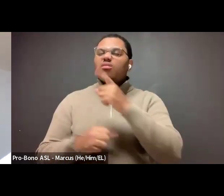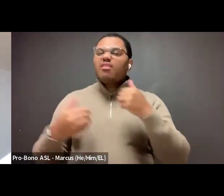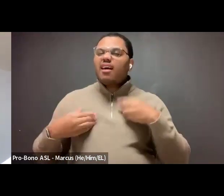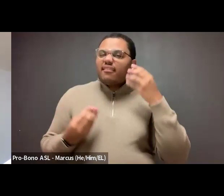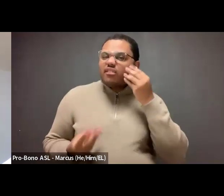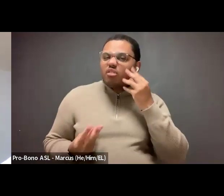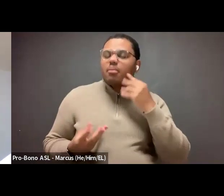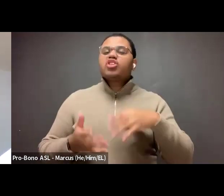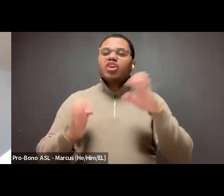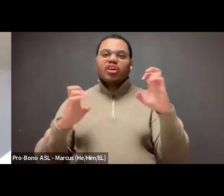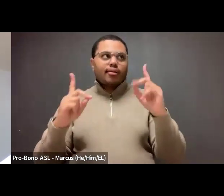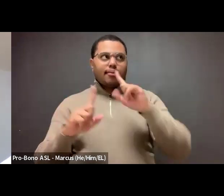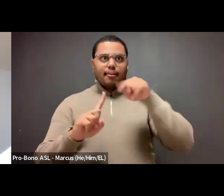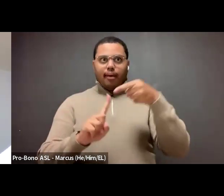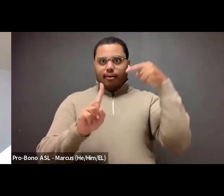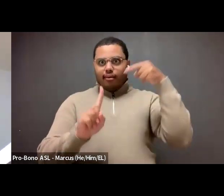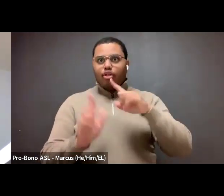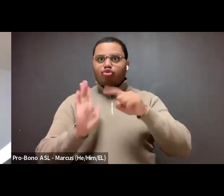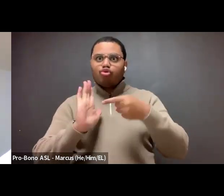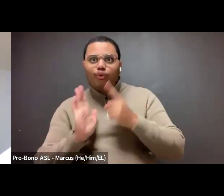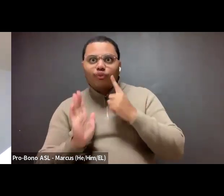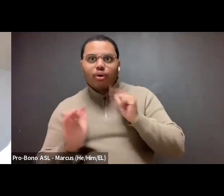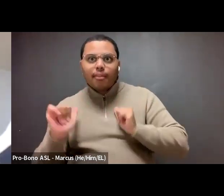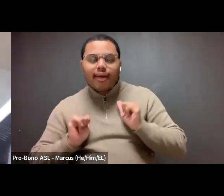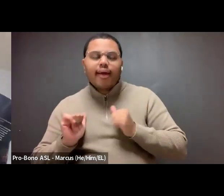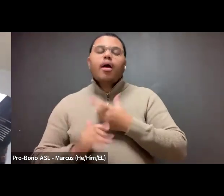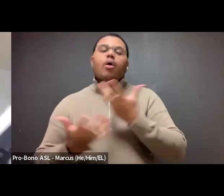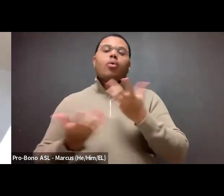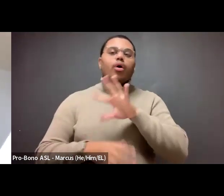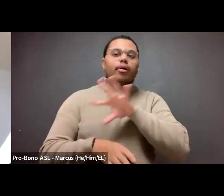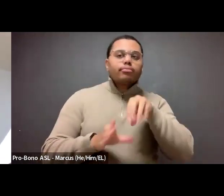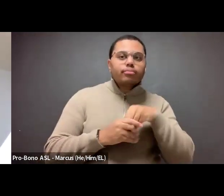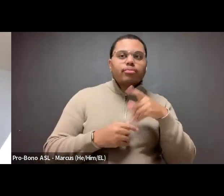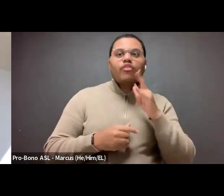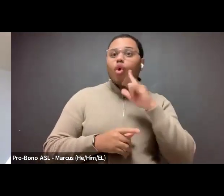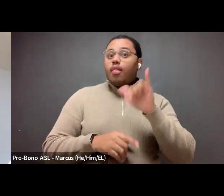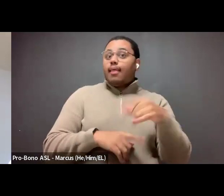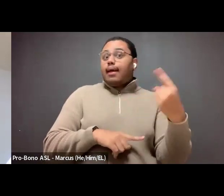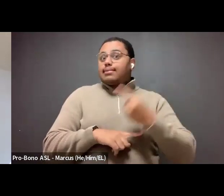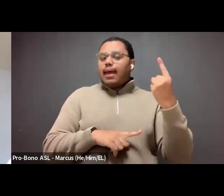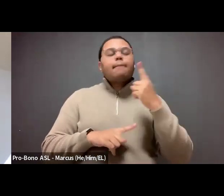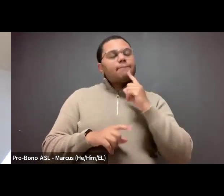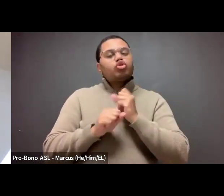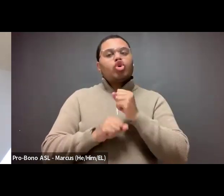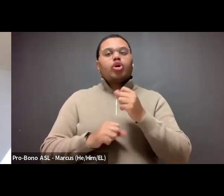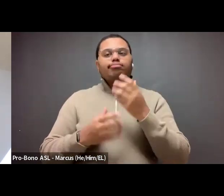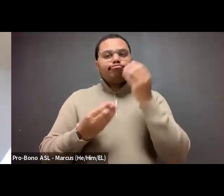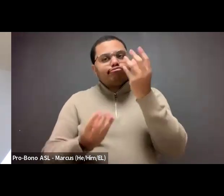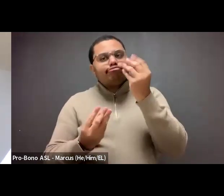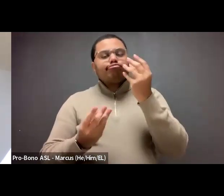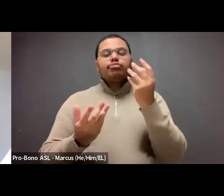the particular role that you're playing for the play, that you're playing in the scene, that you're playing for the day. It's really important